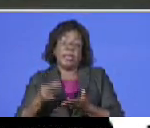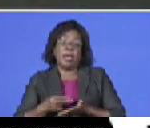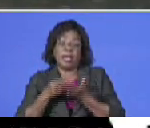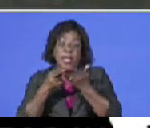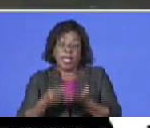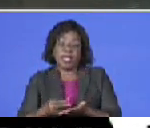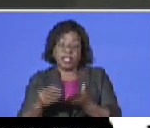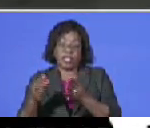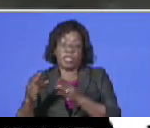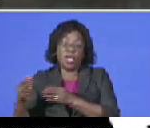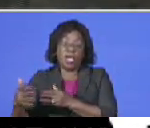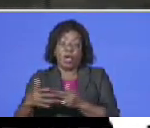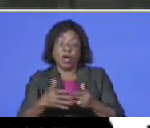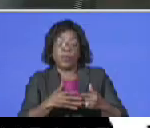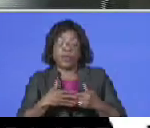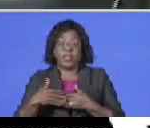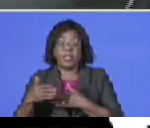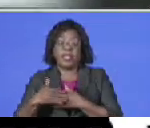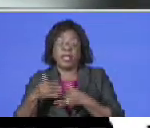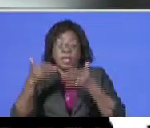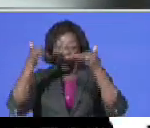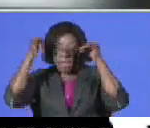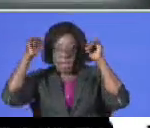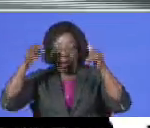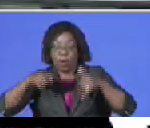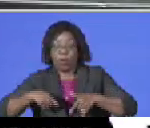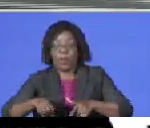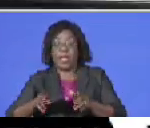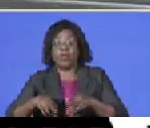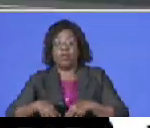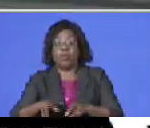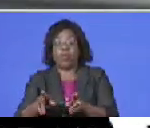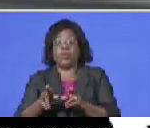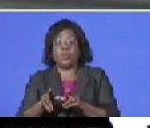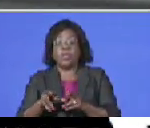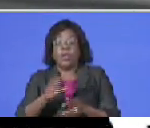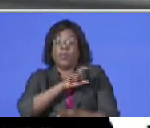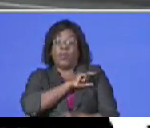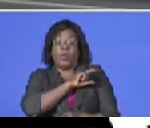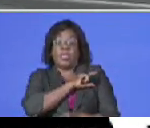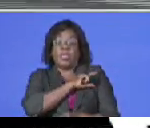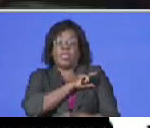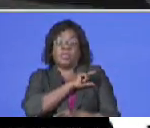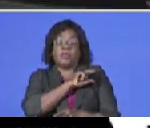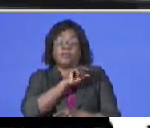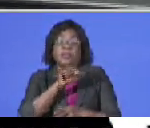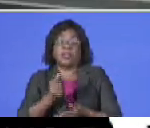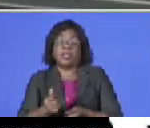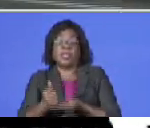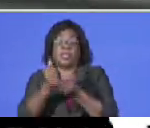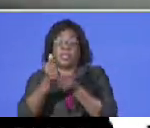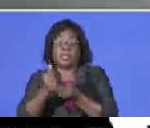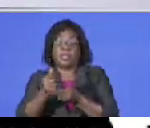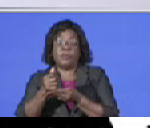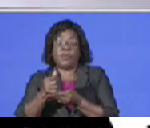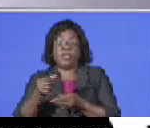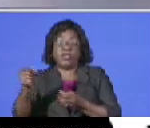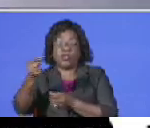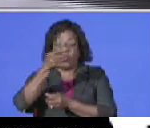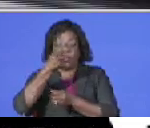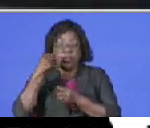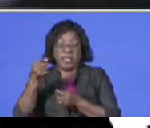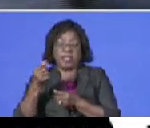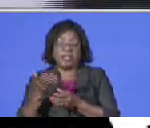all unfolded just before the mandatory curfew went into effect. Police press liaison, Assistant Police Superintendent